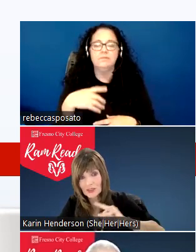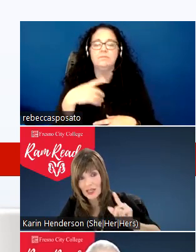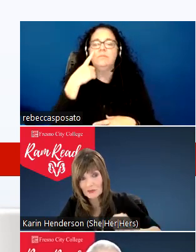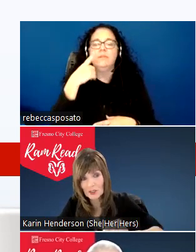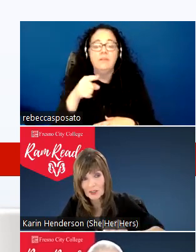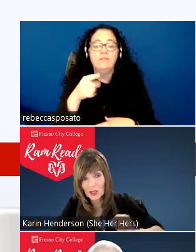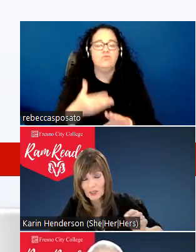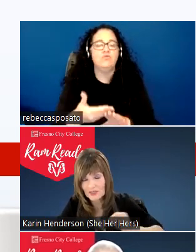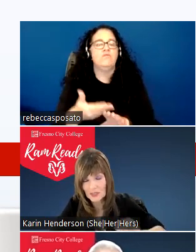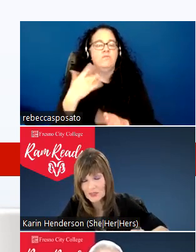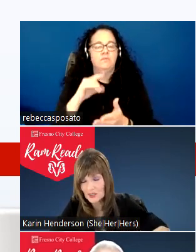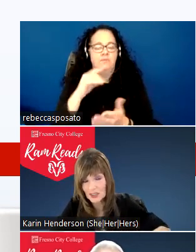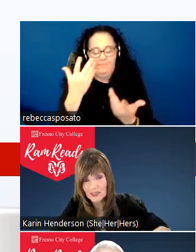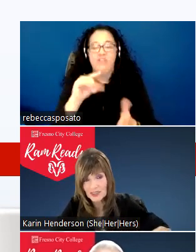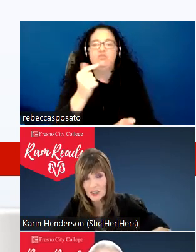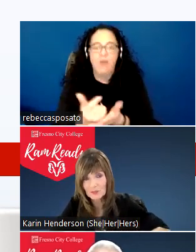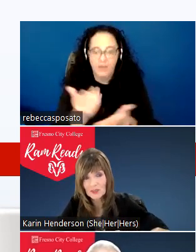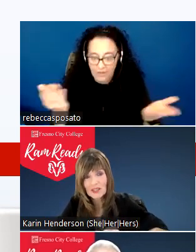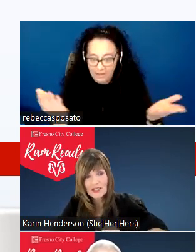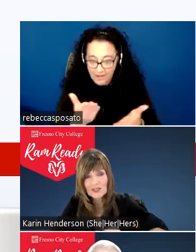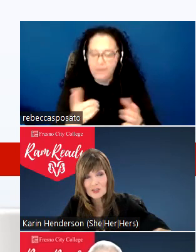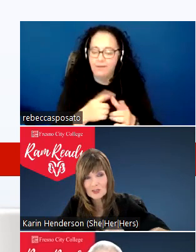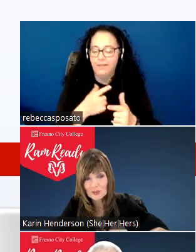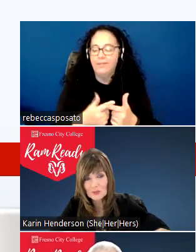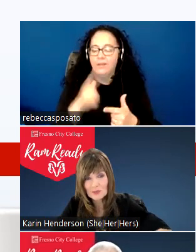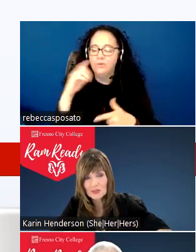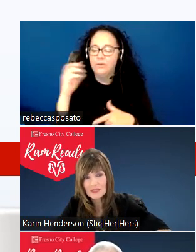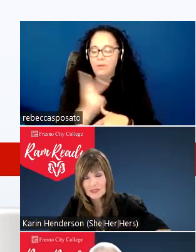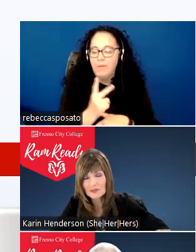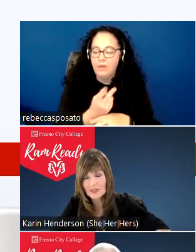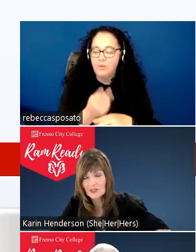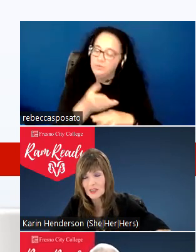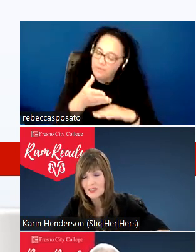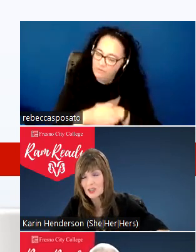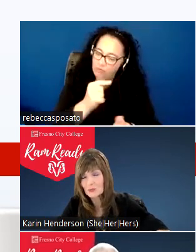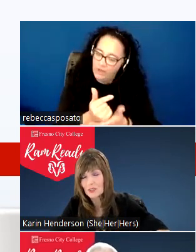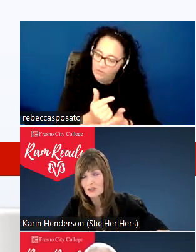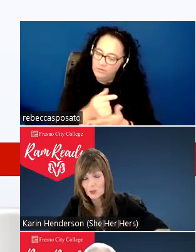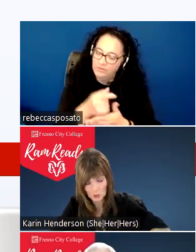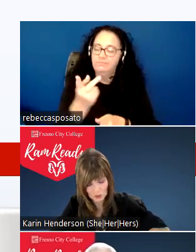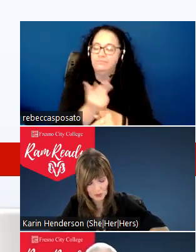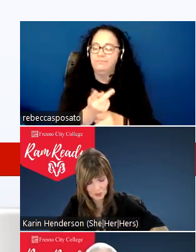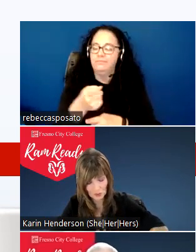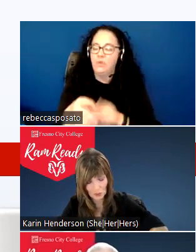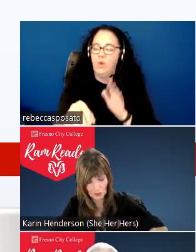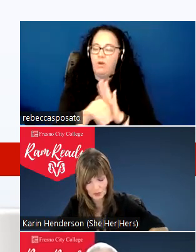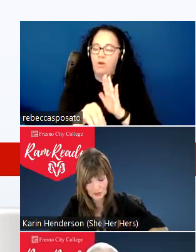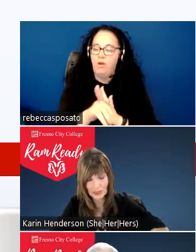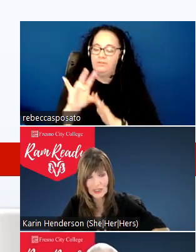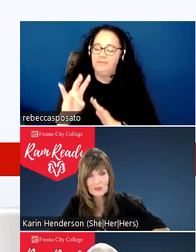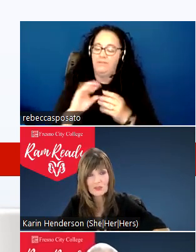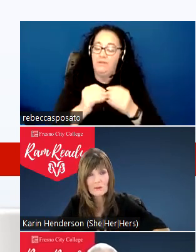you're going to have a 7-digit ID number. So just remember that 7-digit ID number, that's yours